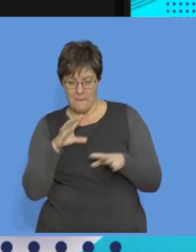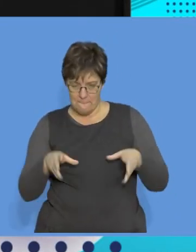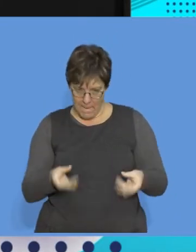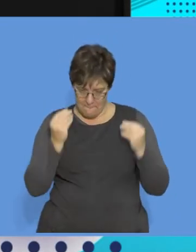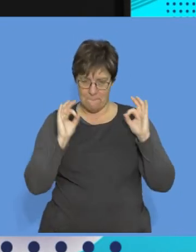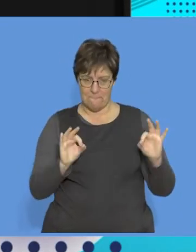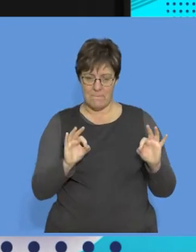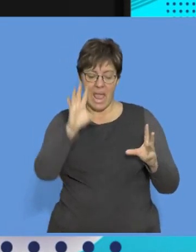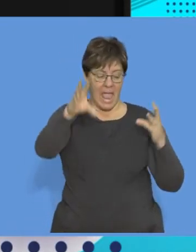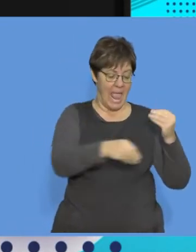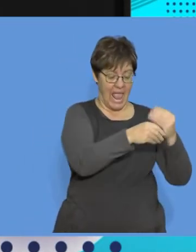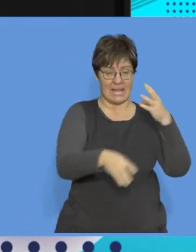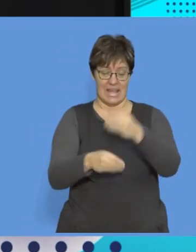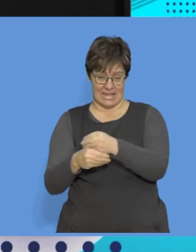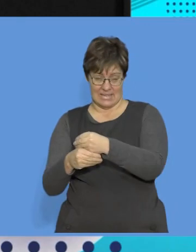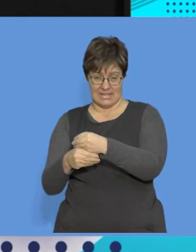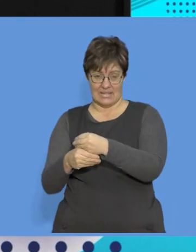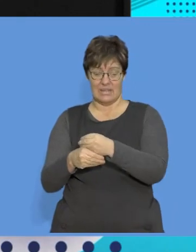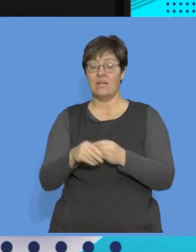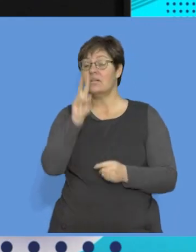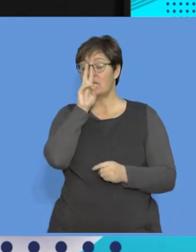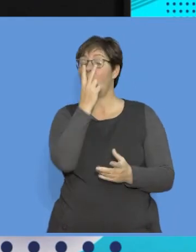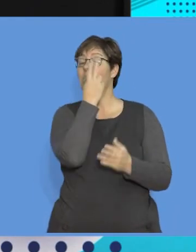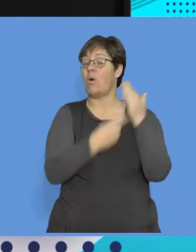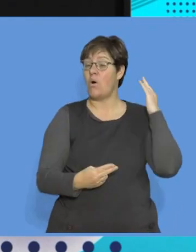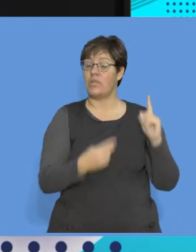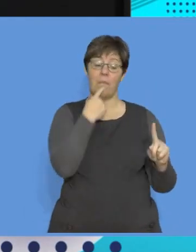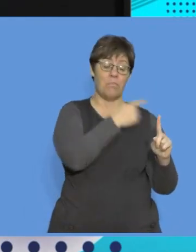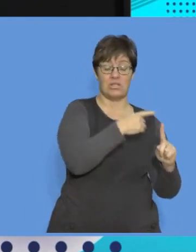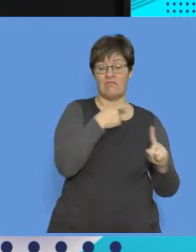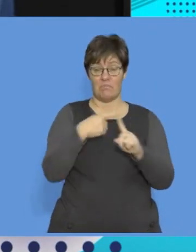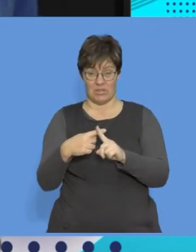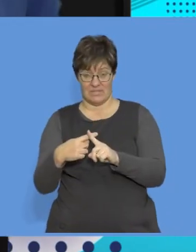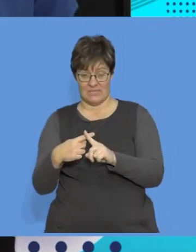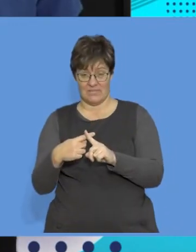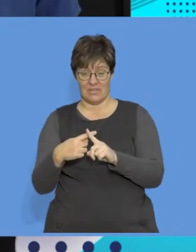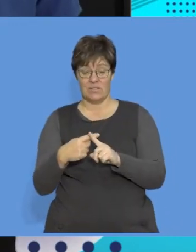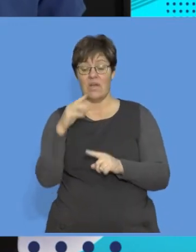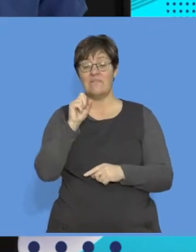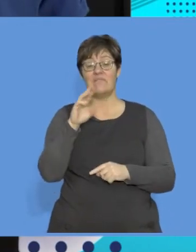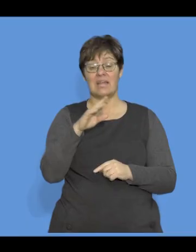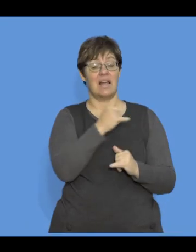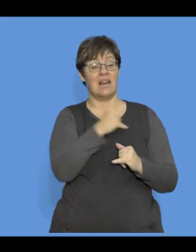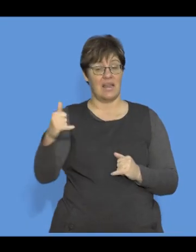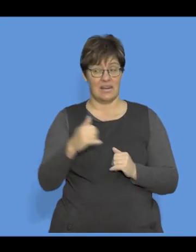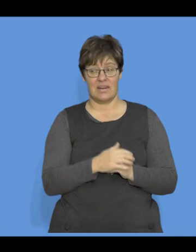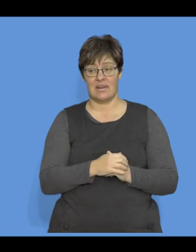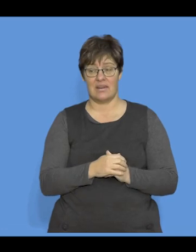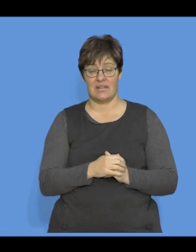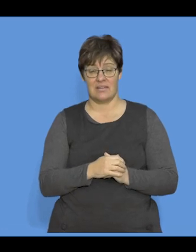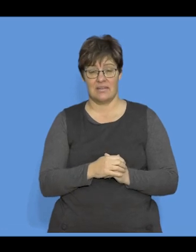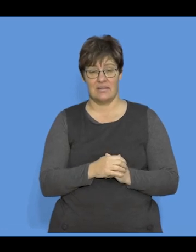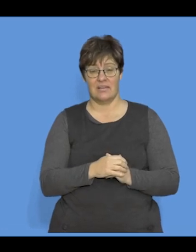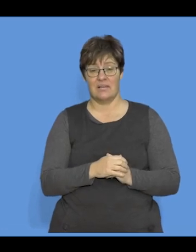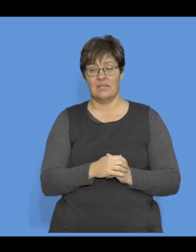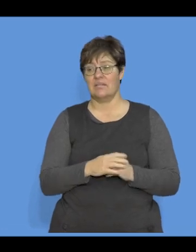two together. Notice in this case, they're both positive charges, so the vector line here will be adding